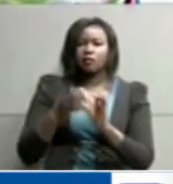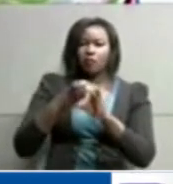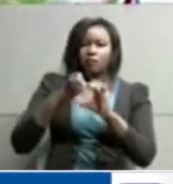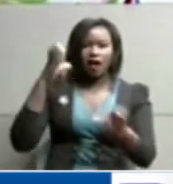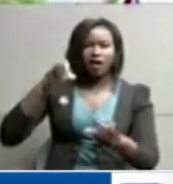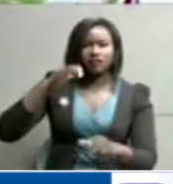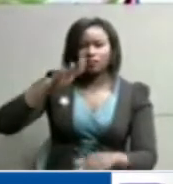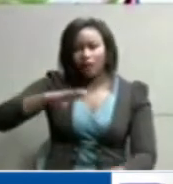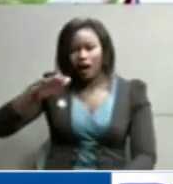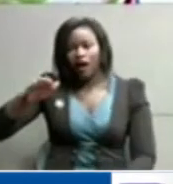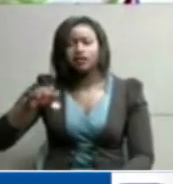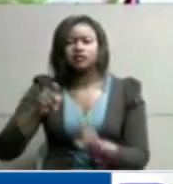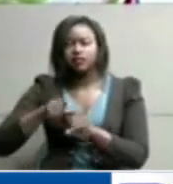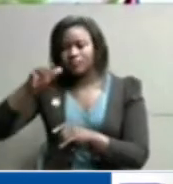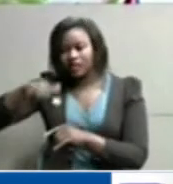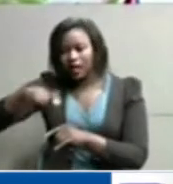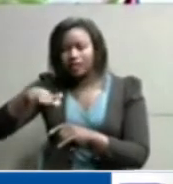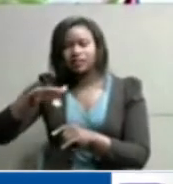on.